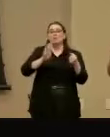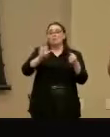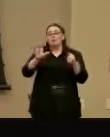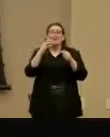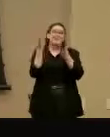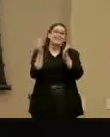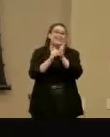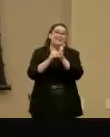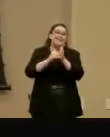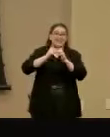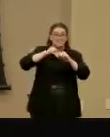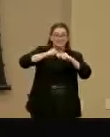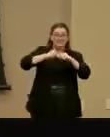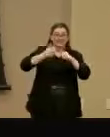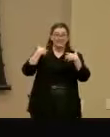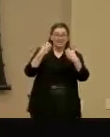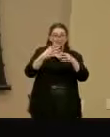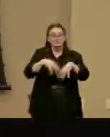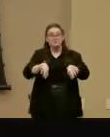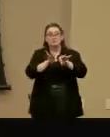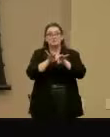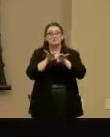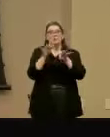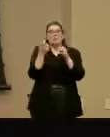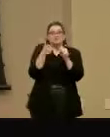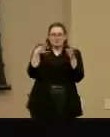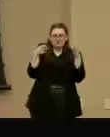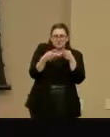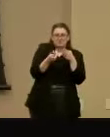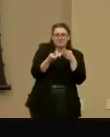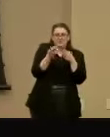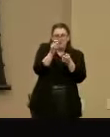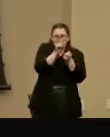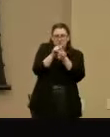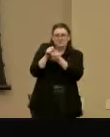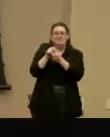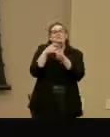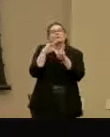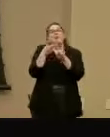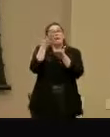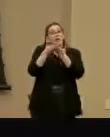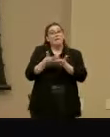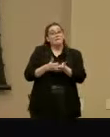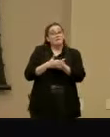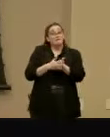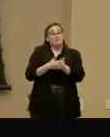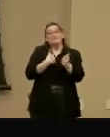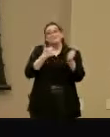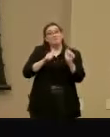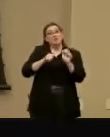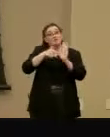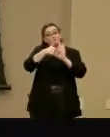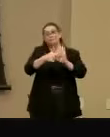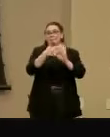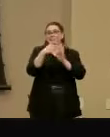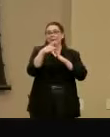is a huge, huge topic, so we really tried to hone in on a few pertinent areas. I tried to be evidence-based and talk about how the guidelines are, kind of